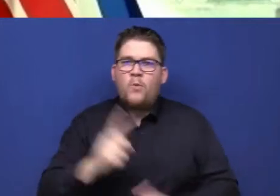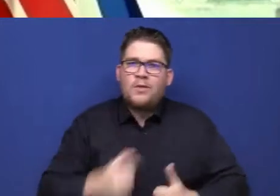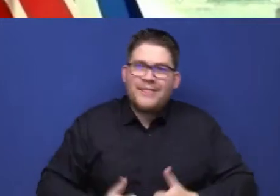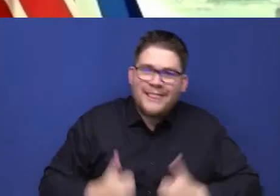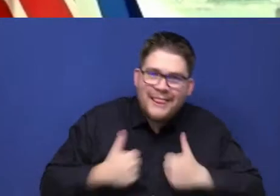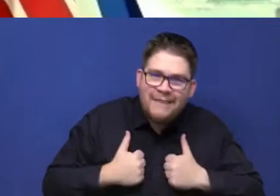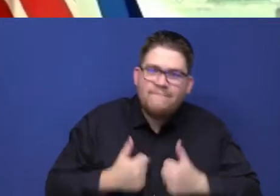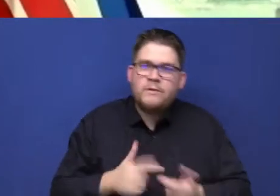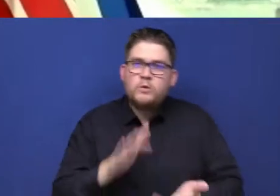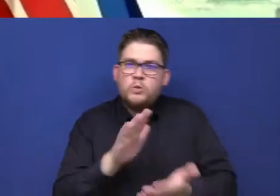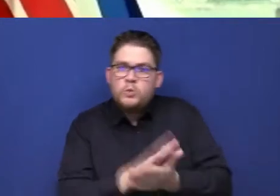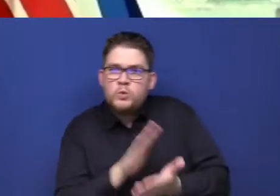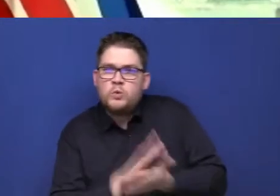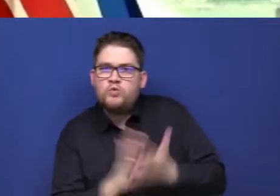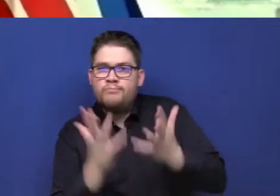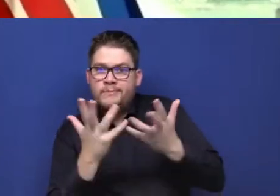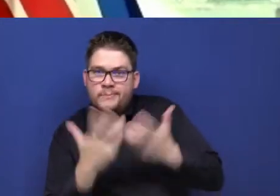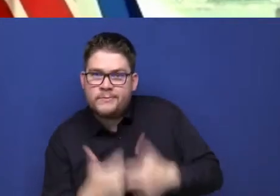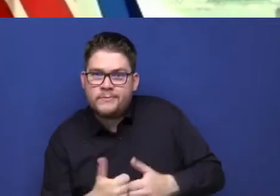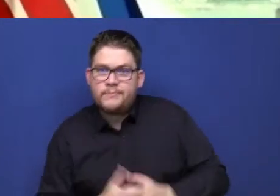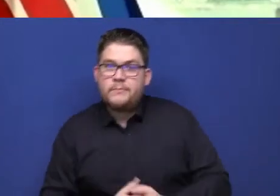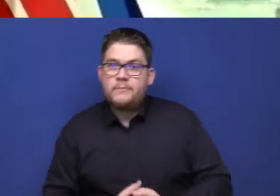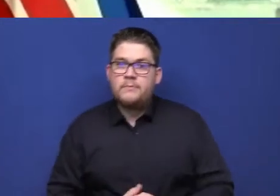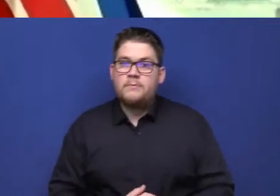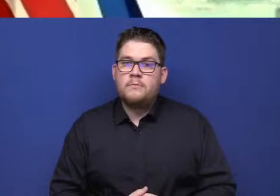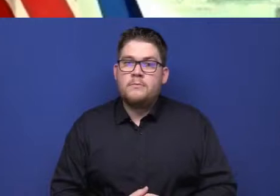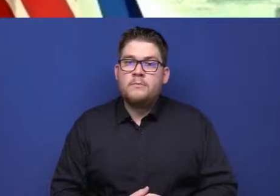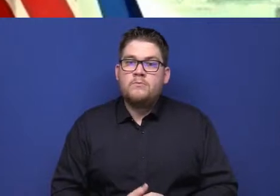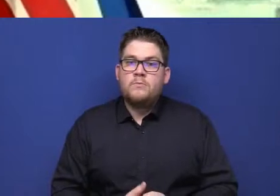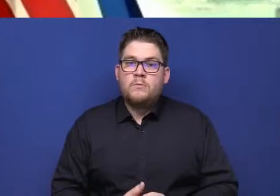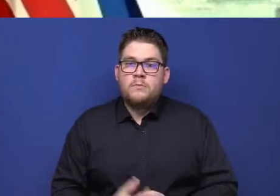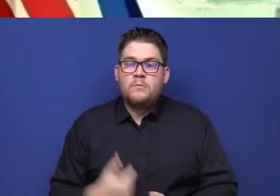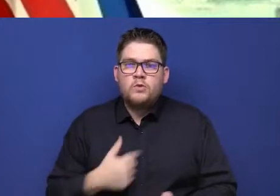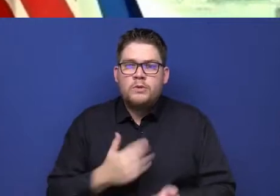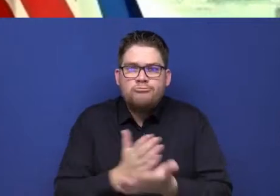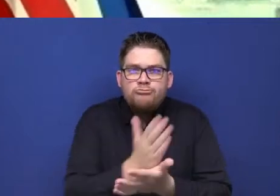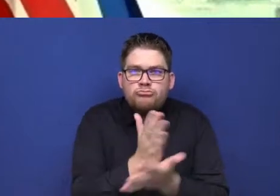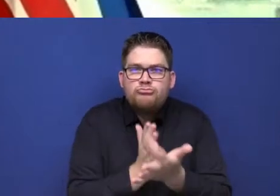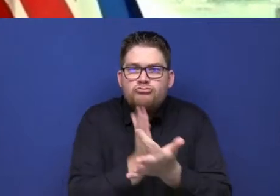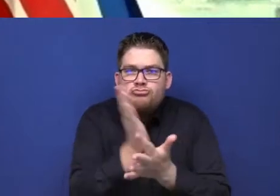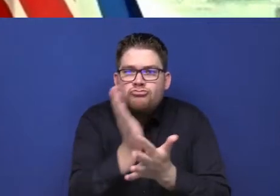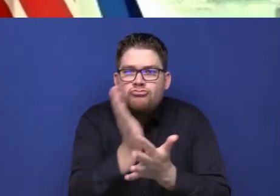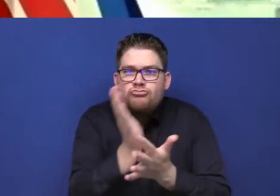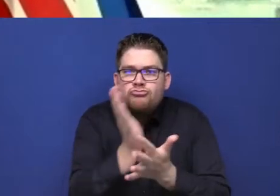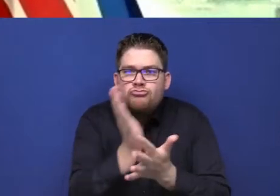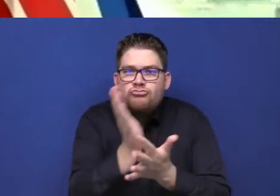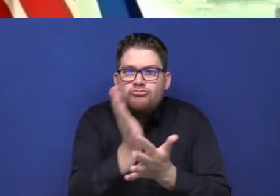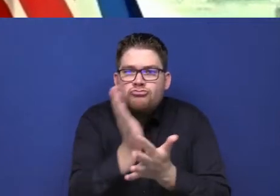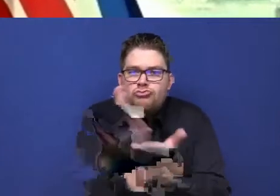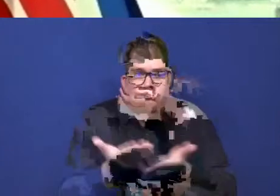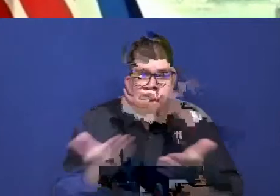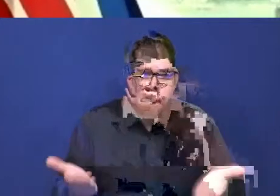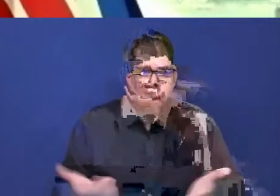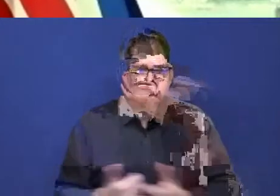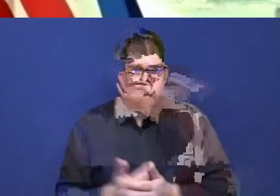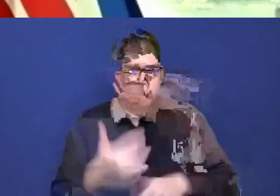is, do you have insurance or do you not have insurance, for example? Those are all kinds of things that we are able to assist people